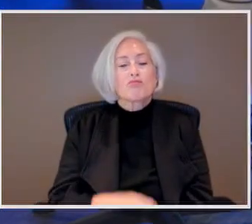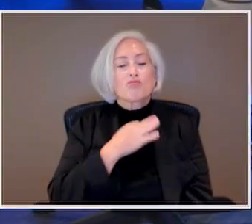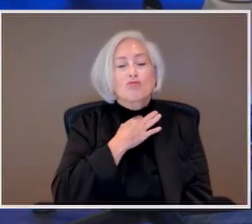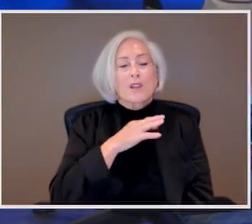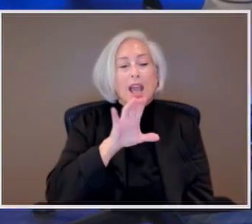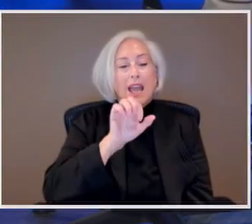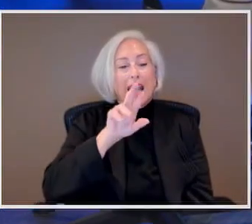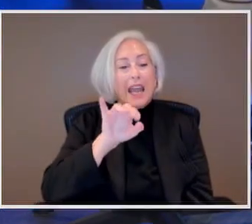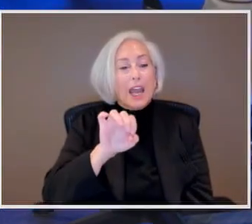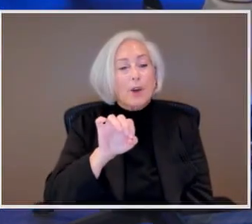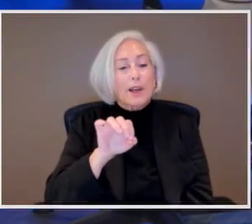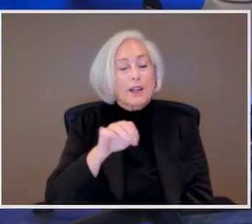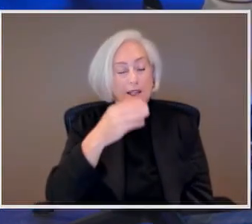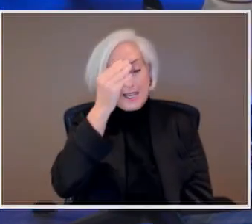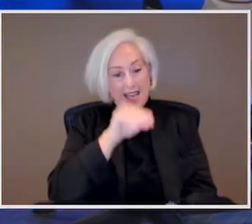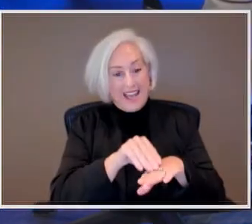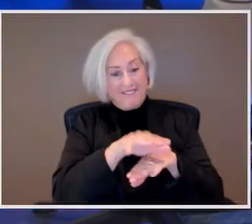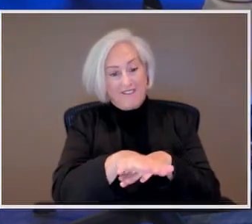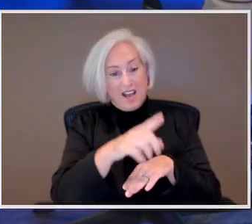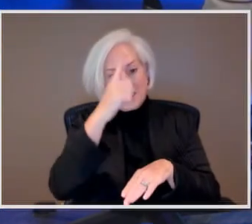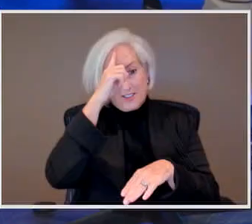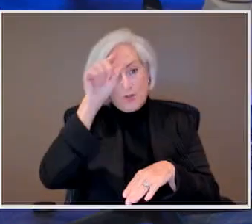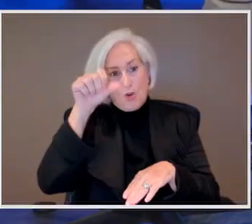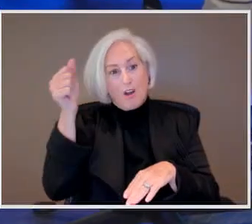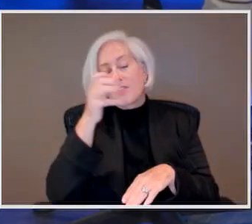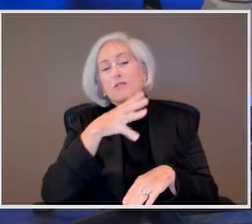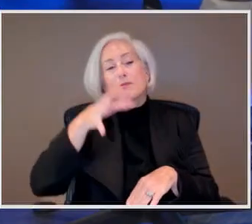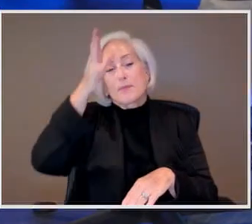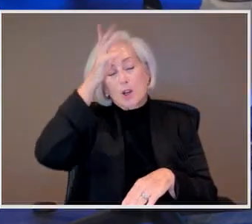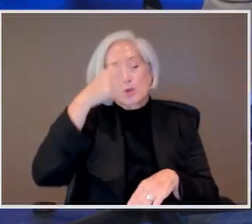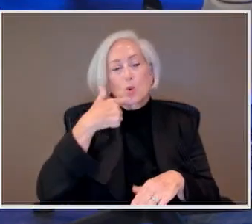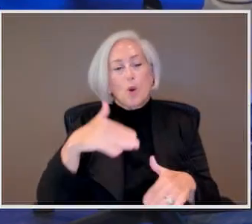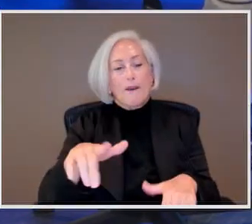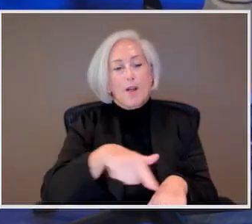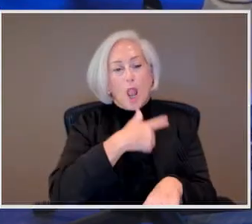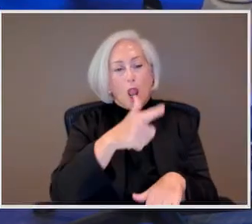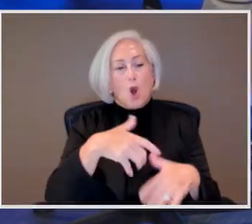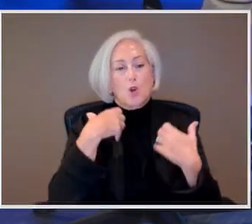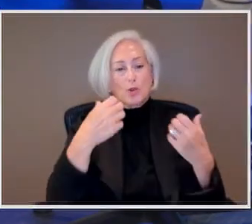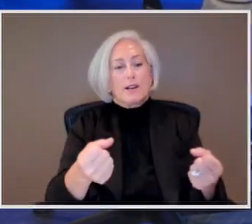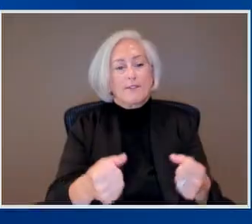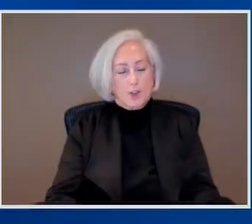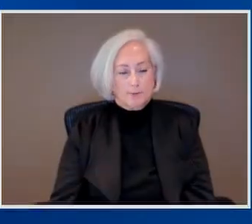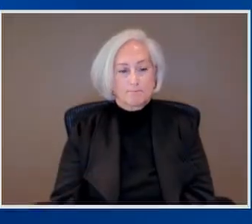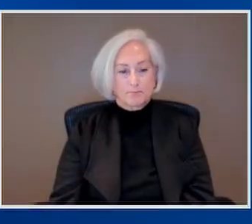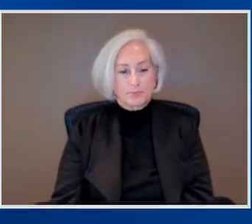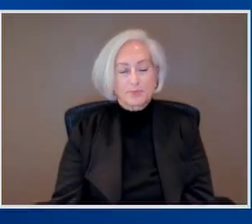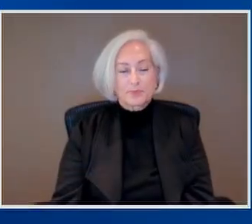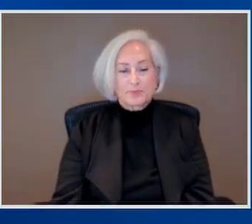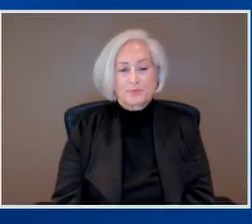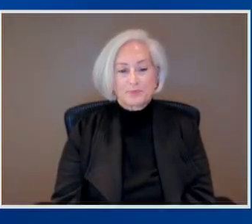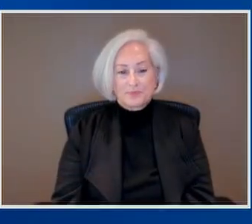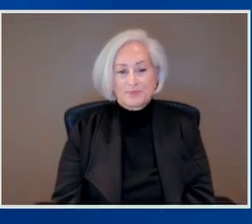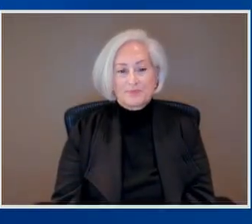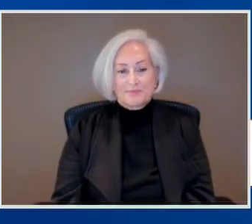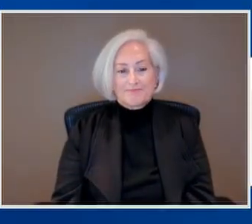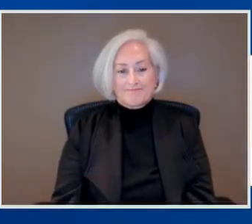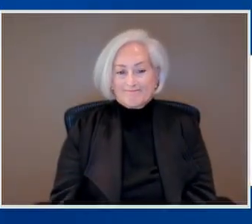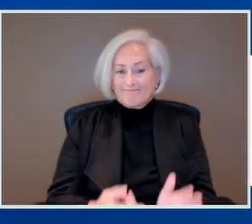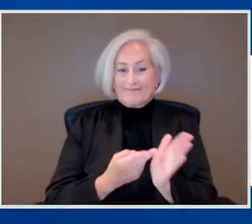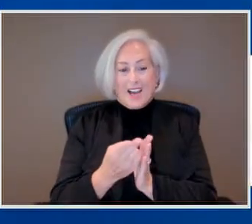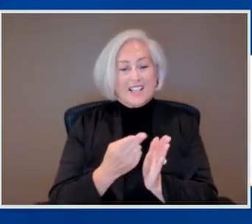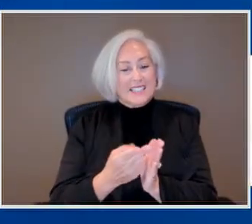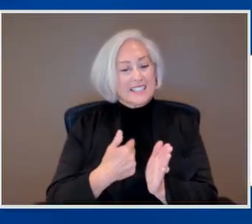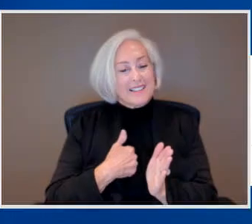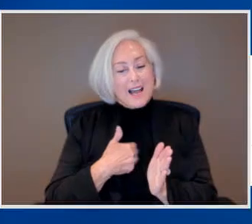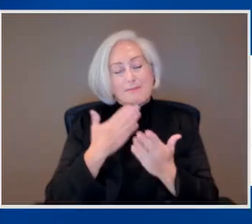other parents whose child is facing a long recovery from an injury? Honestly, I am just so thankful for